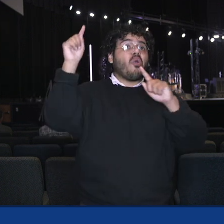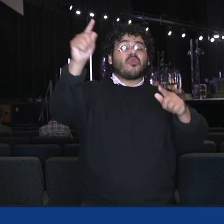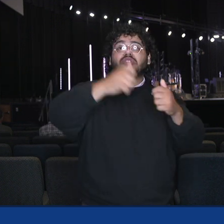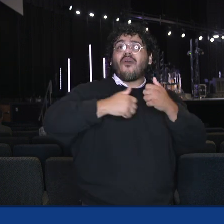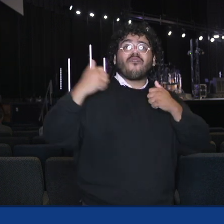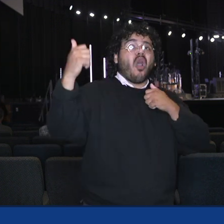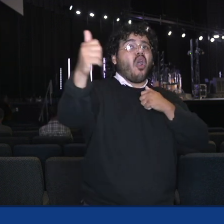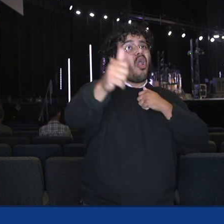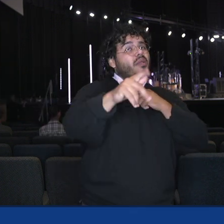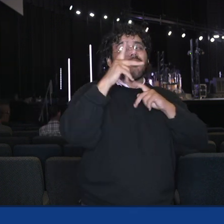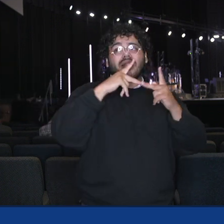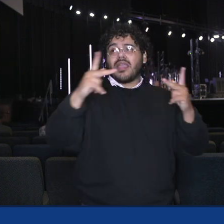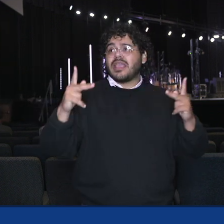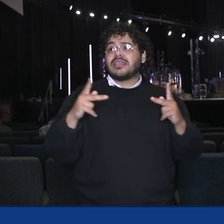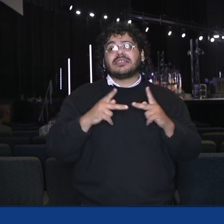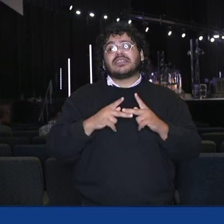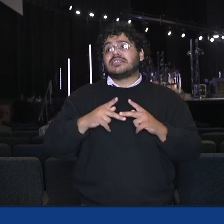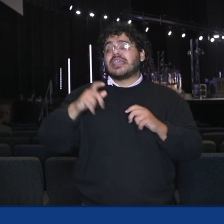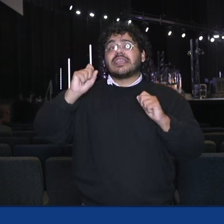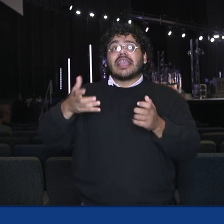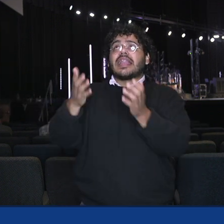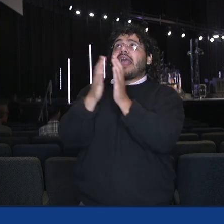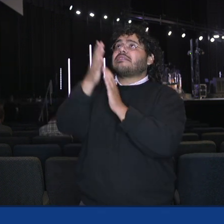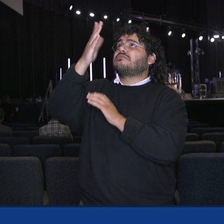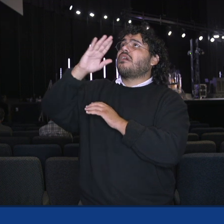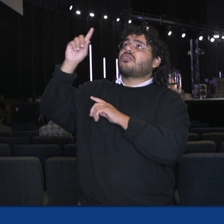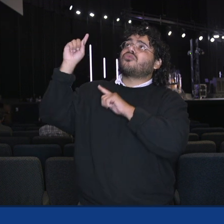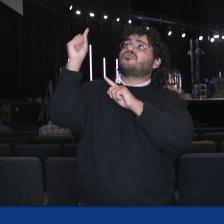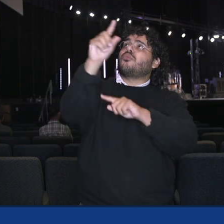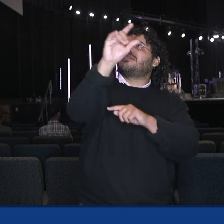your prayer can be, Lord, would you go to this far off place and find them?